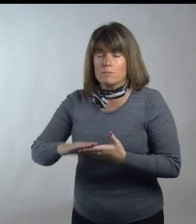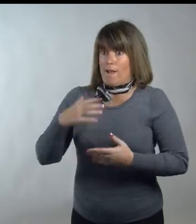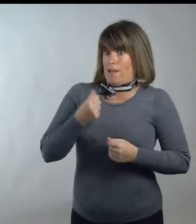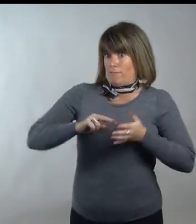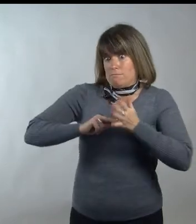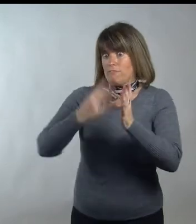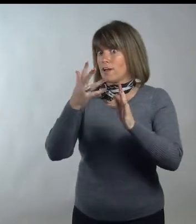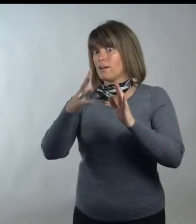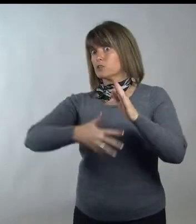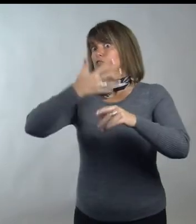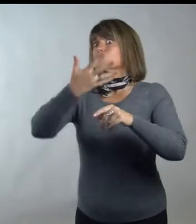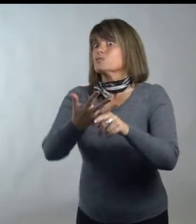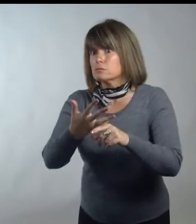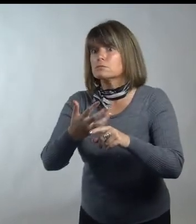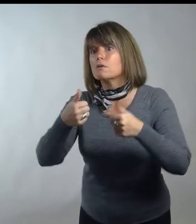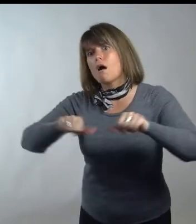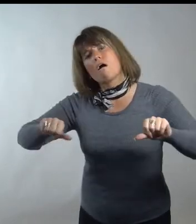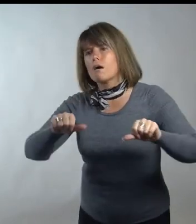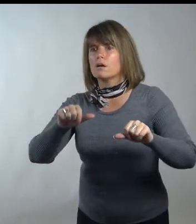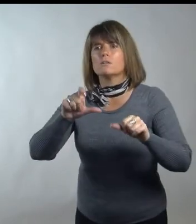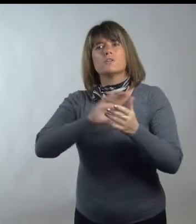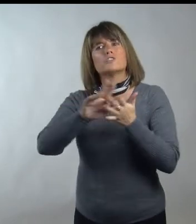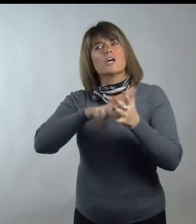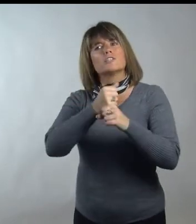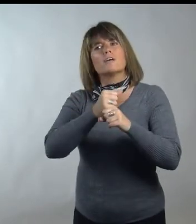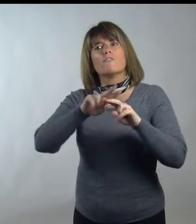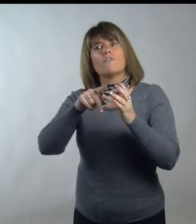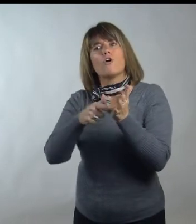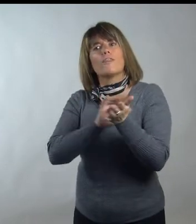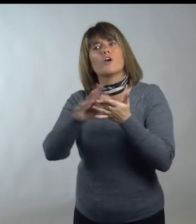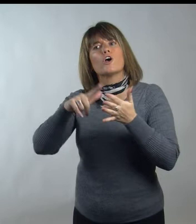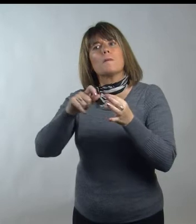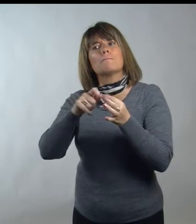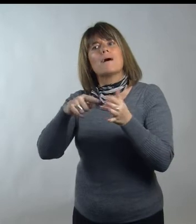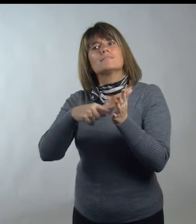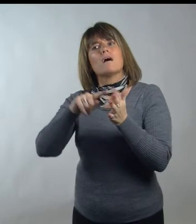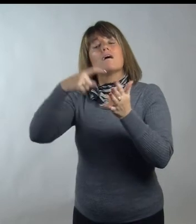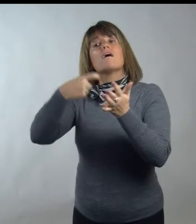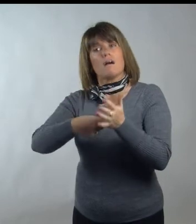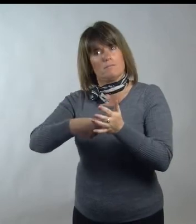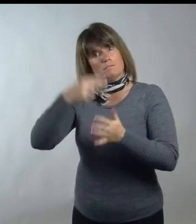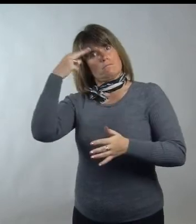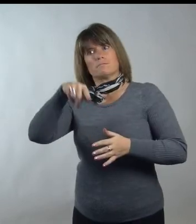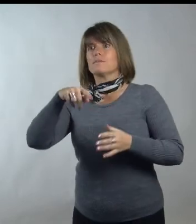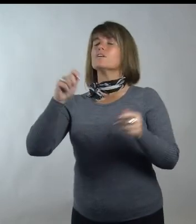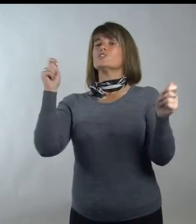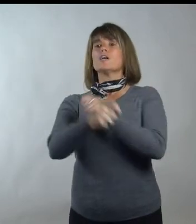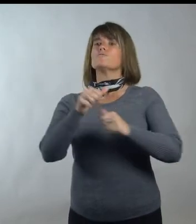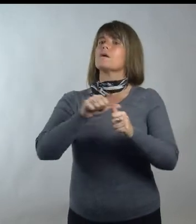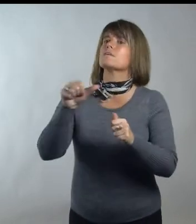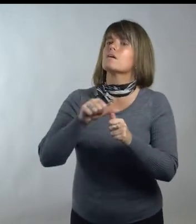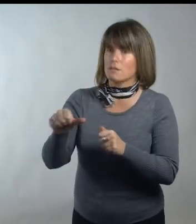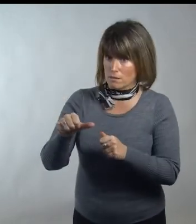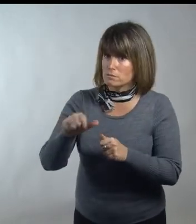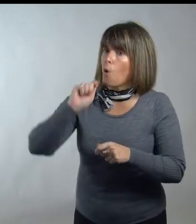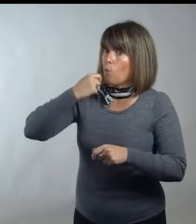things could be in 5 years' time. We call it Changing for the Better. Although it is a tricky puzzle to solve, we think that with